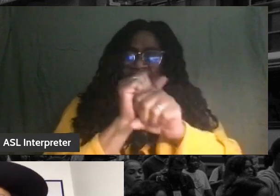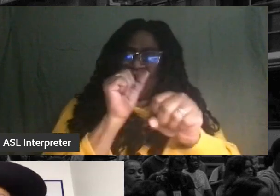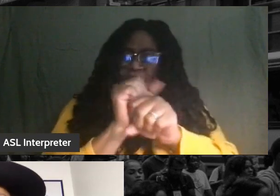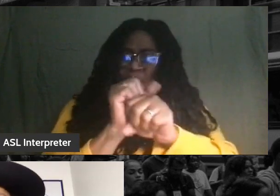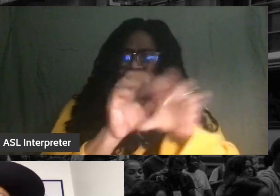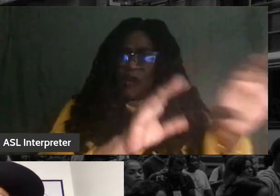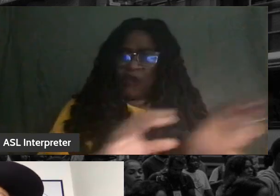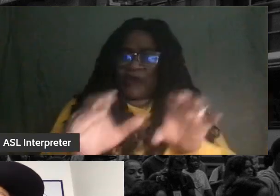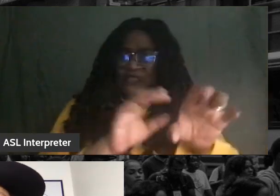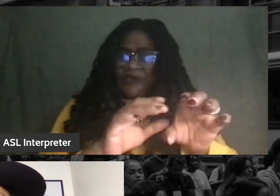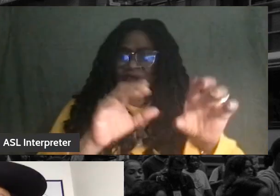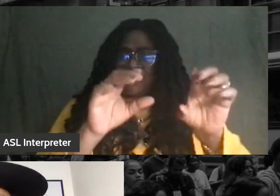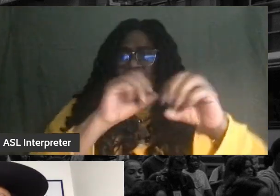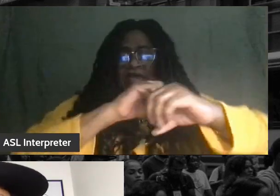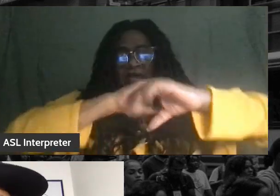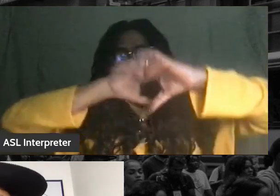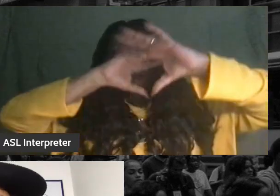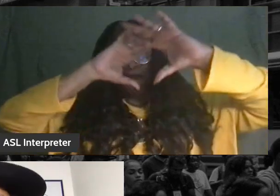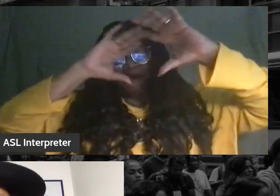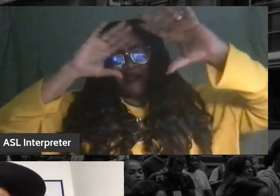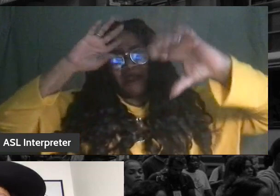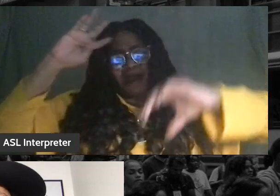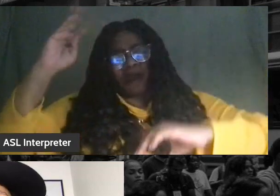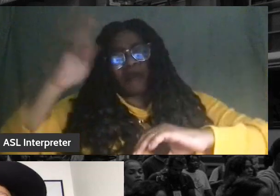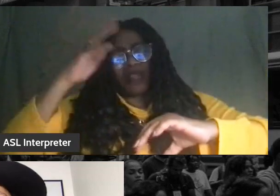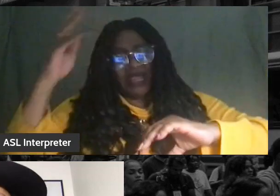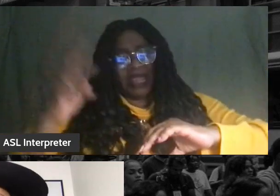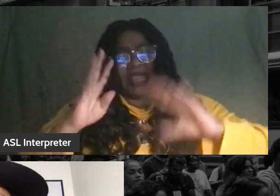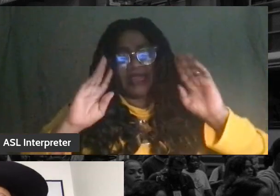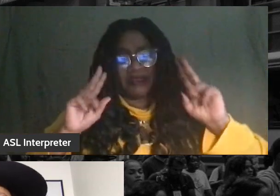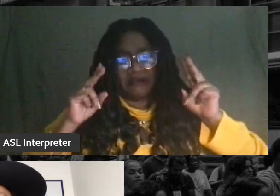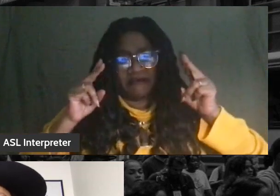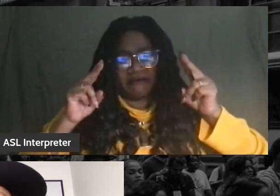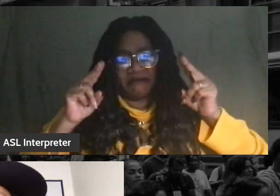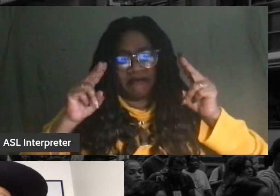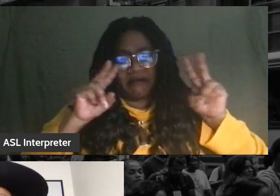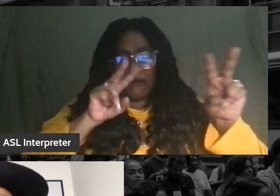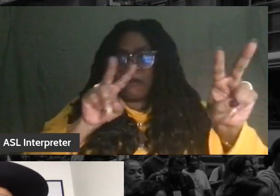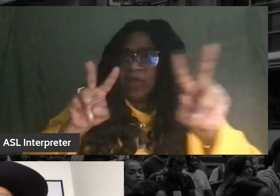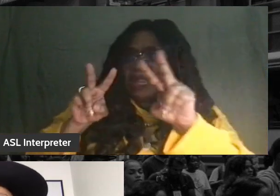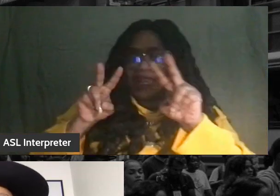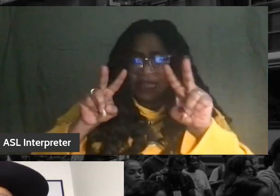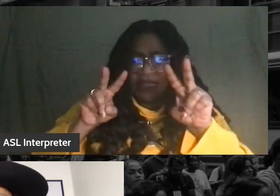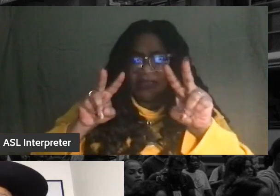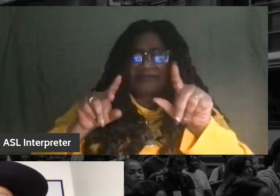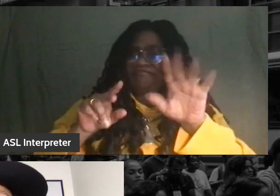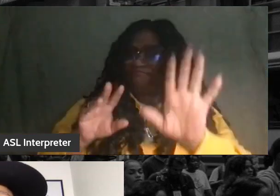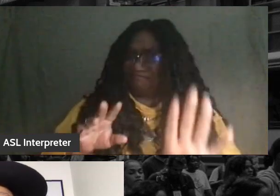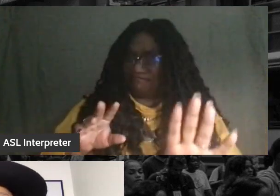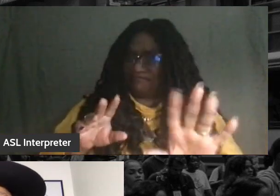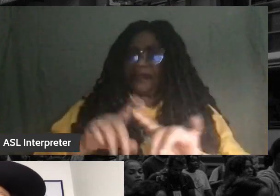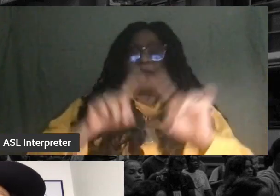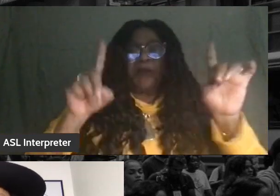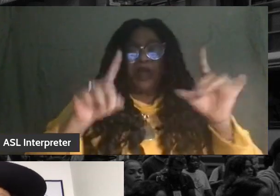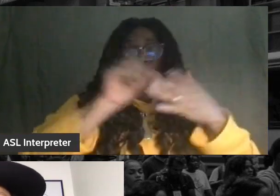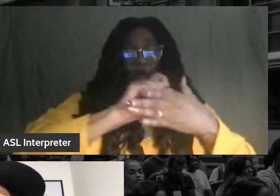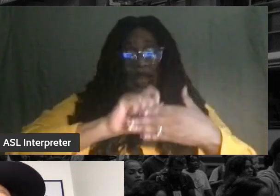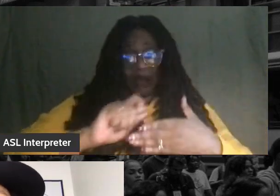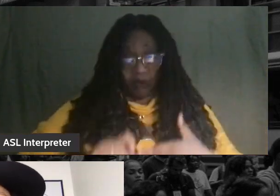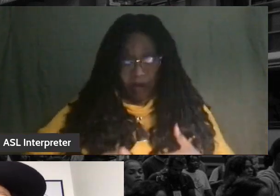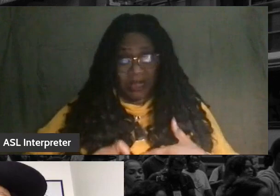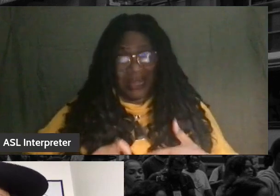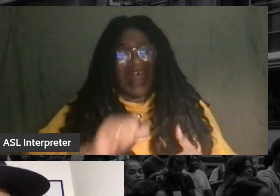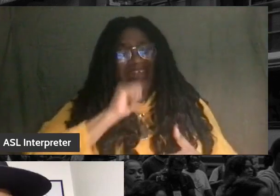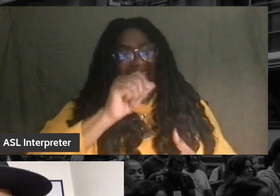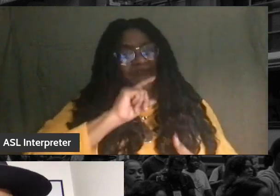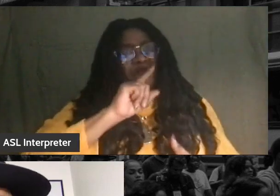the possibilities and the reach of our work. When I made Shape Up, I didn't realize that I was actually writing a dissertation through the